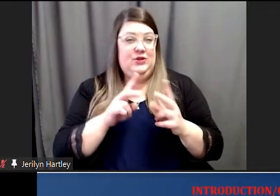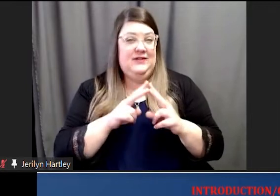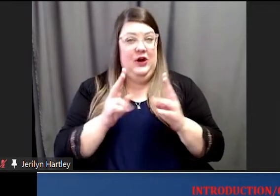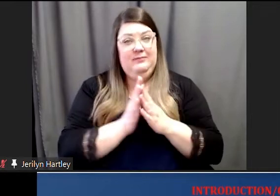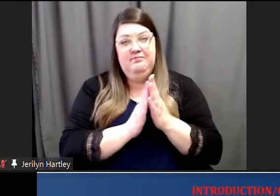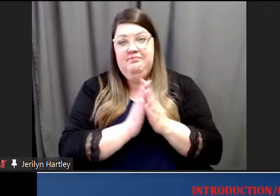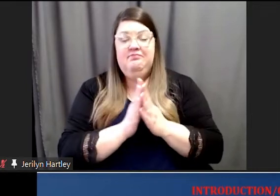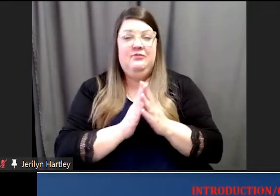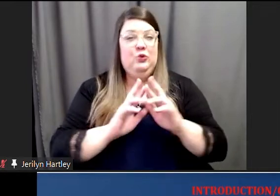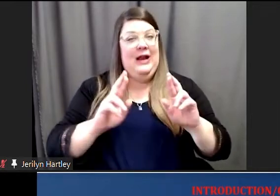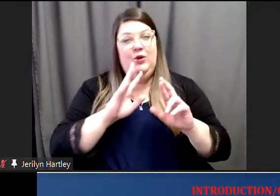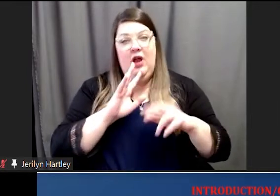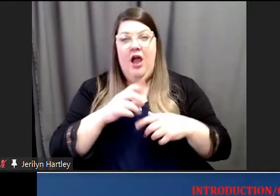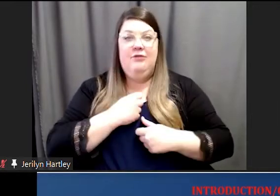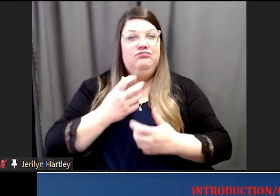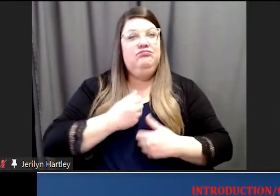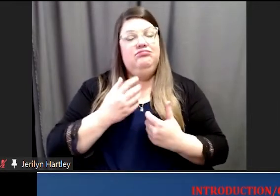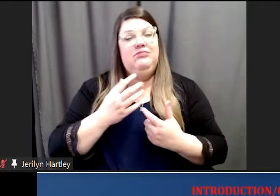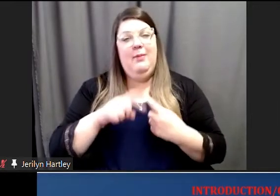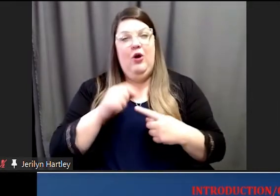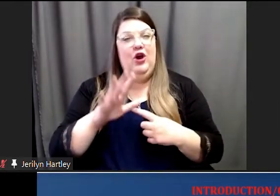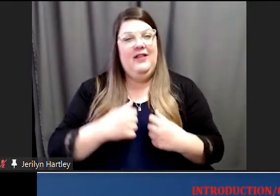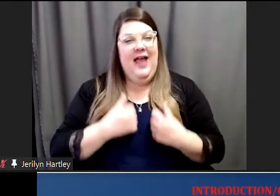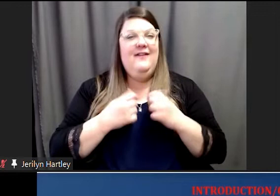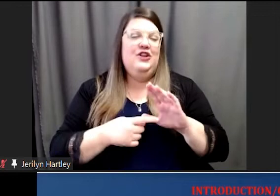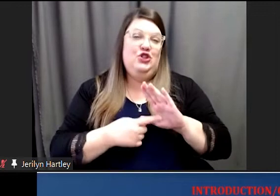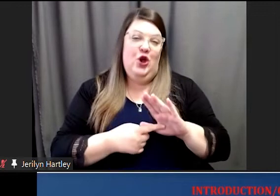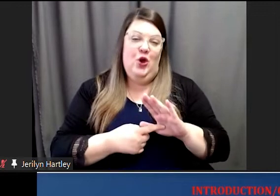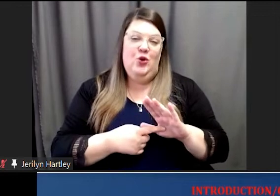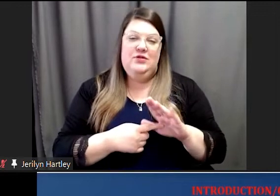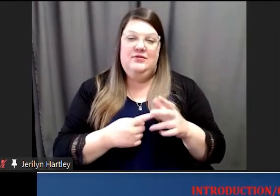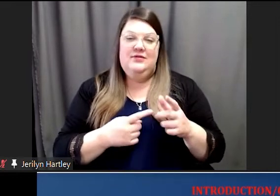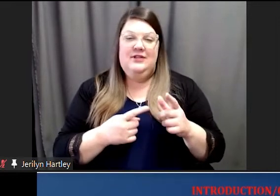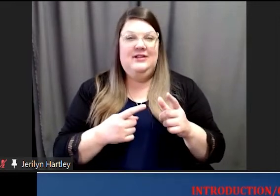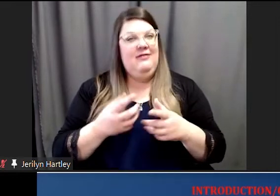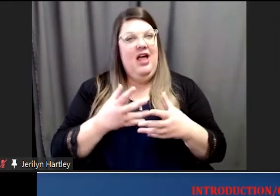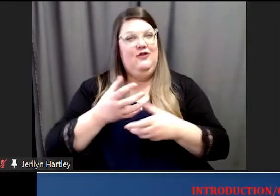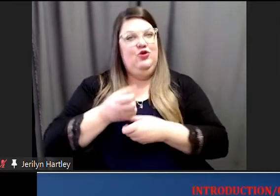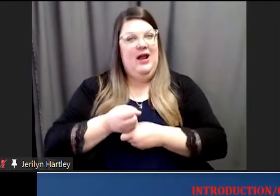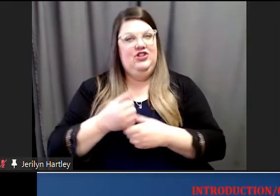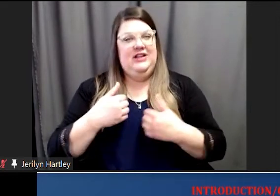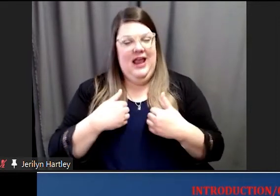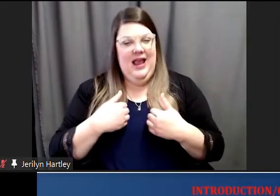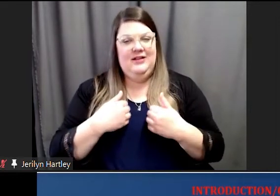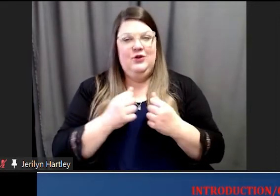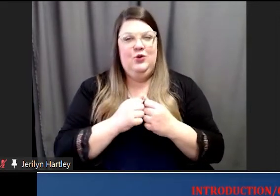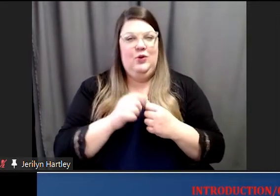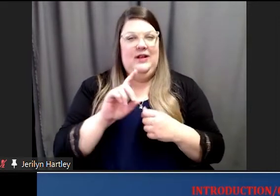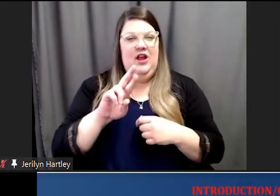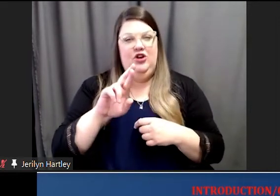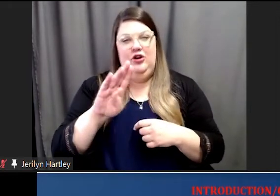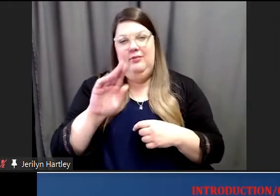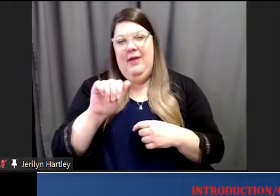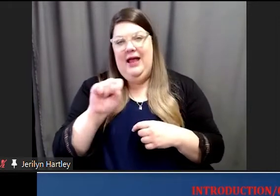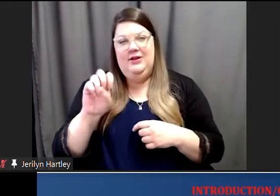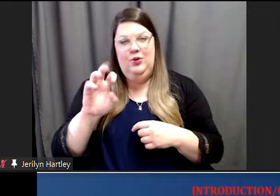eager to talk and eager to tell us about her life, that just shows the big trust that she has with Dr. Bashford